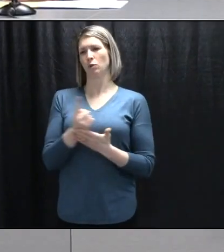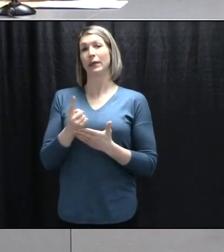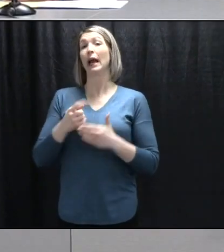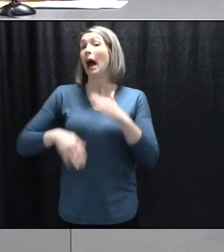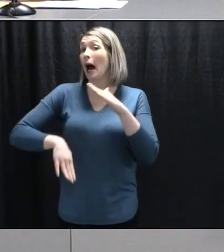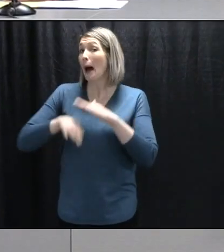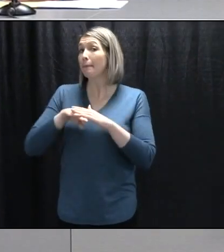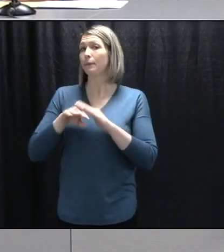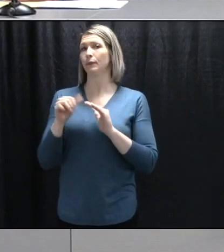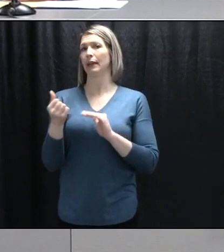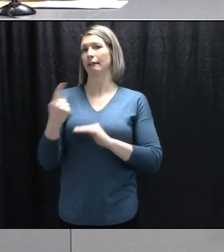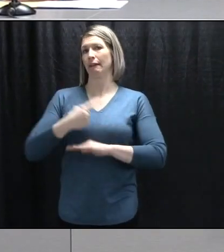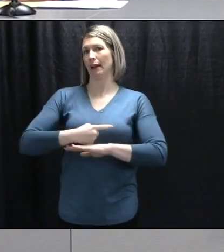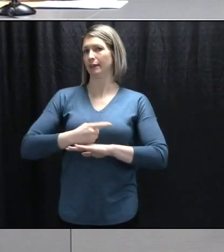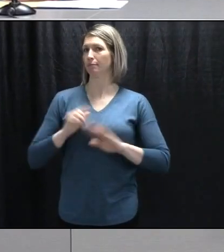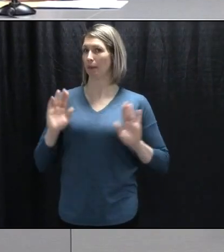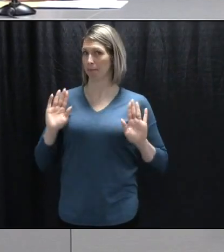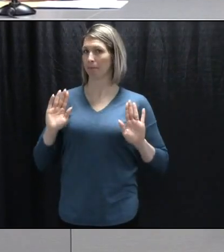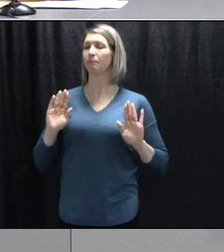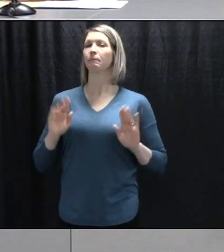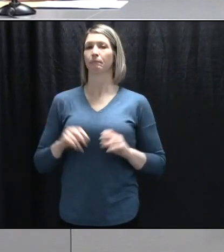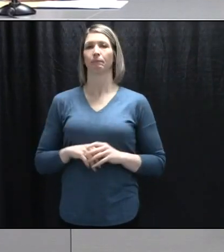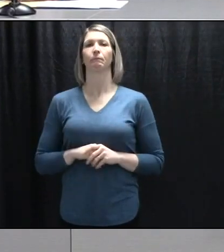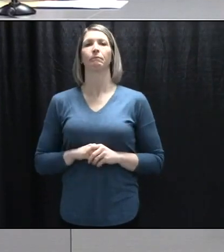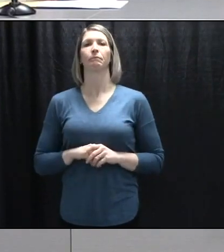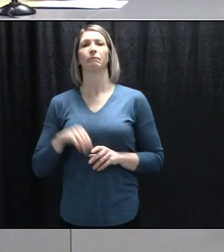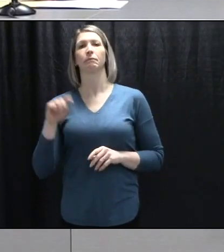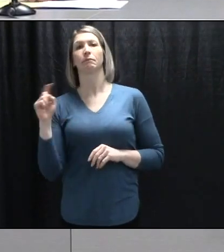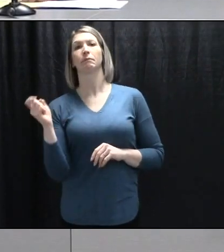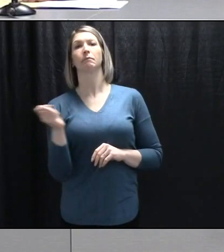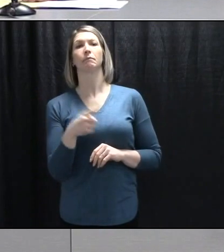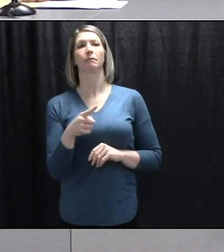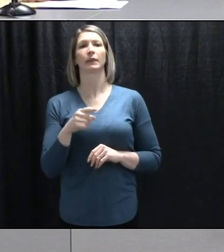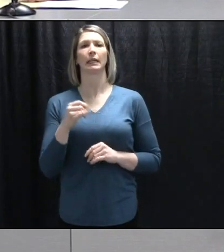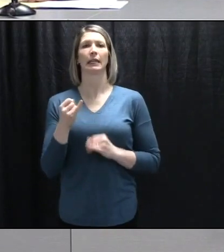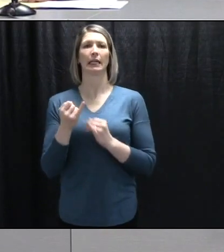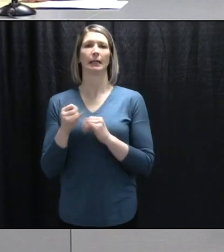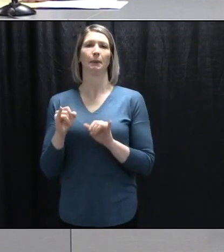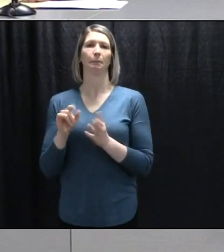Our next questions are from Drew Brown of Independent.